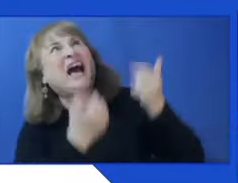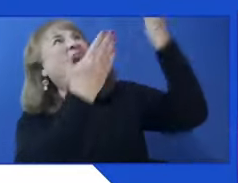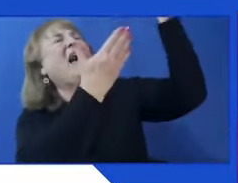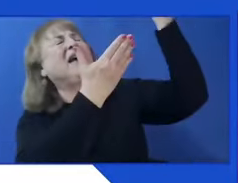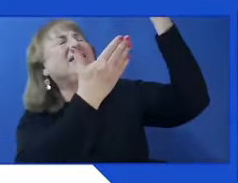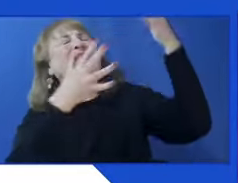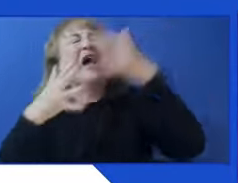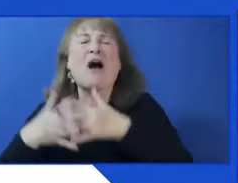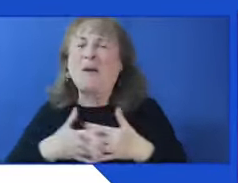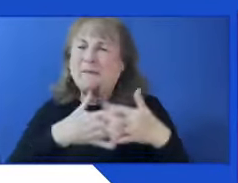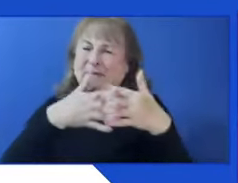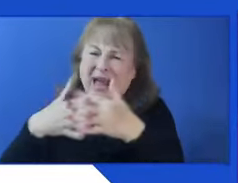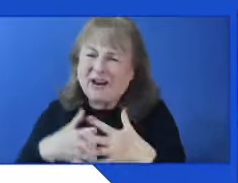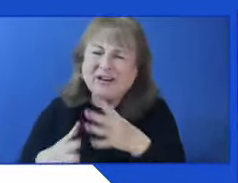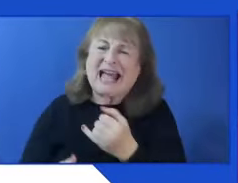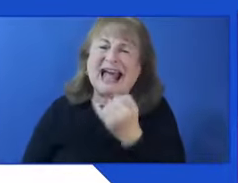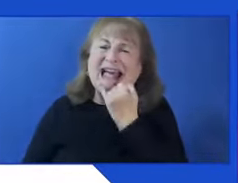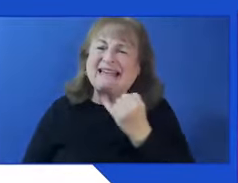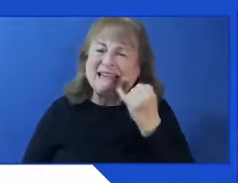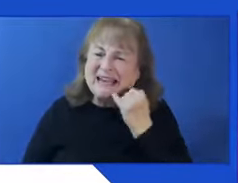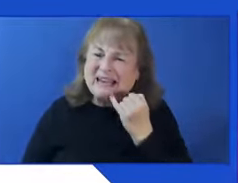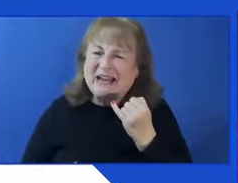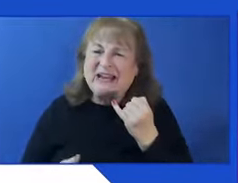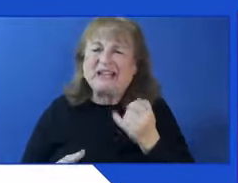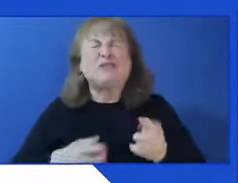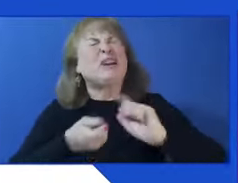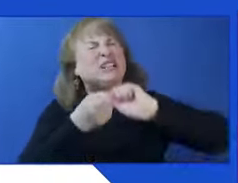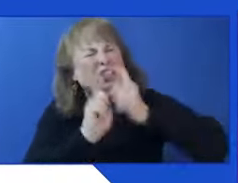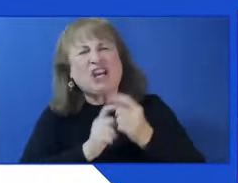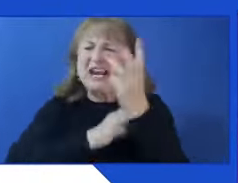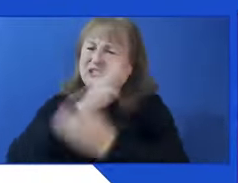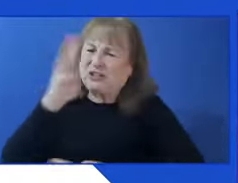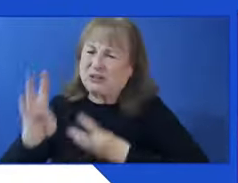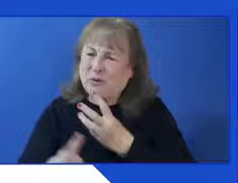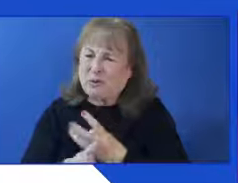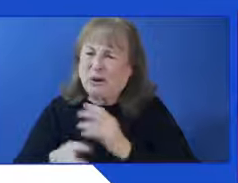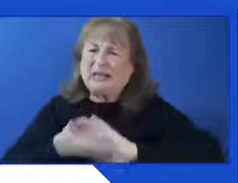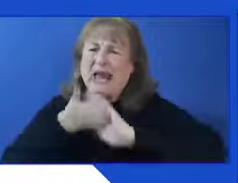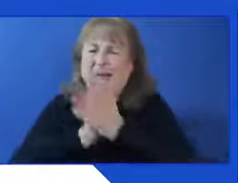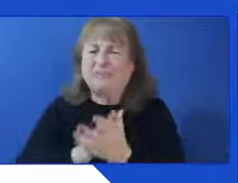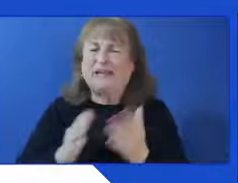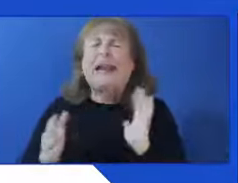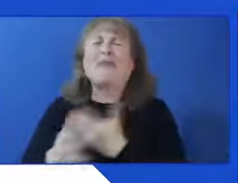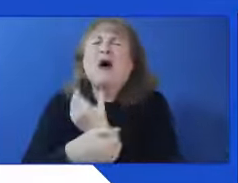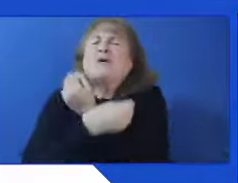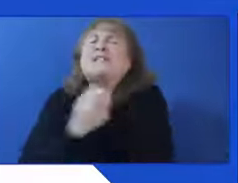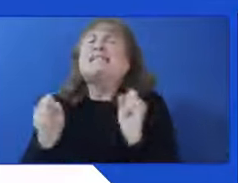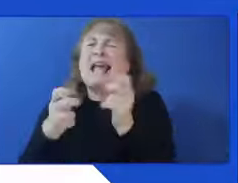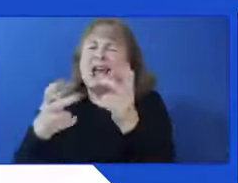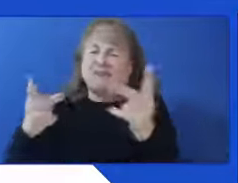America and Israel changed the world and became our safe havens.